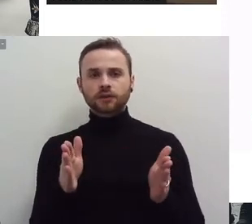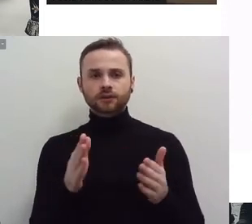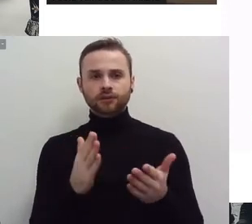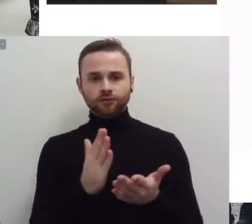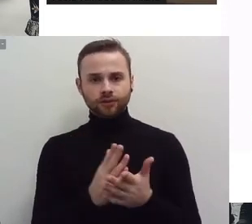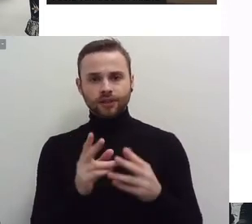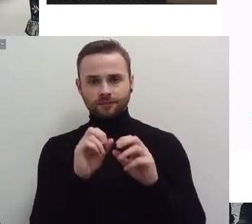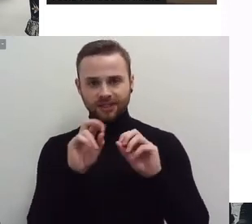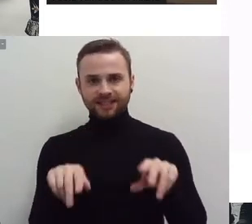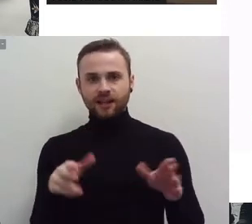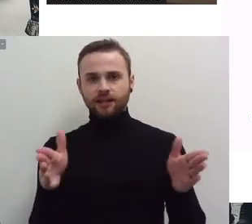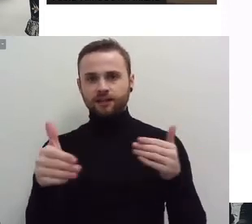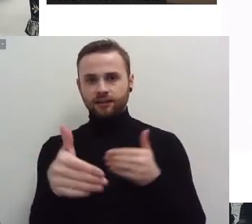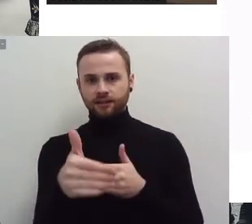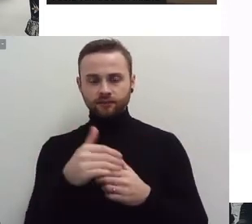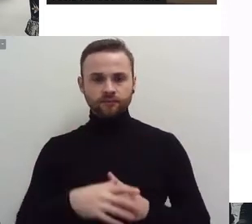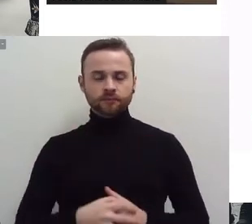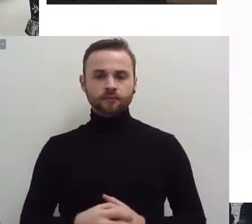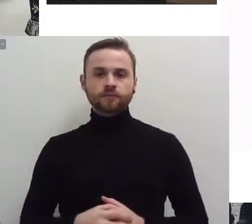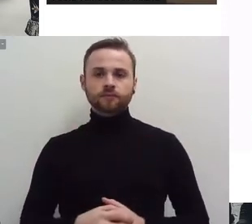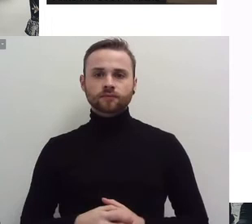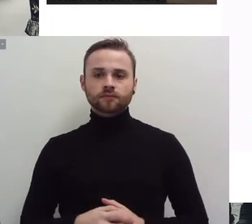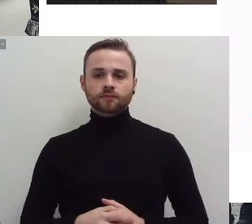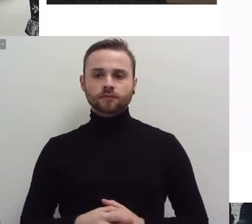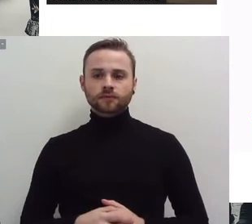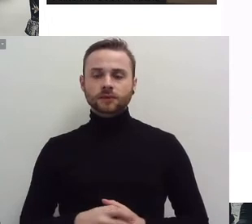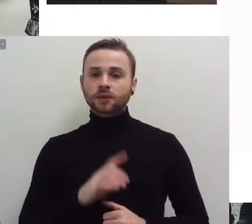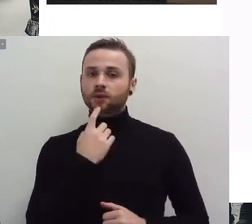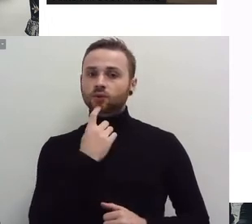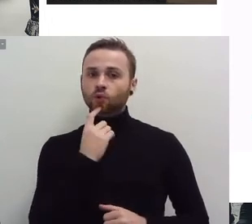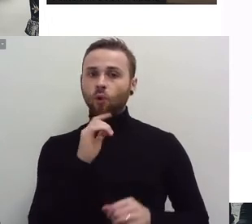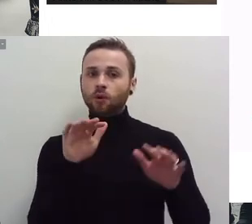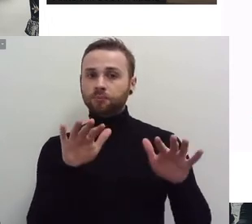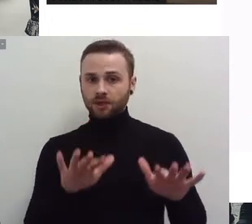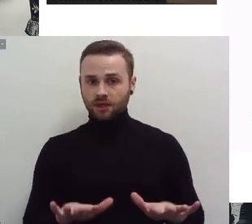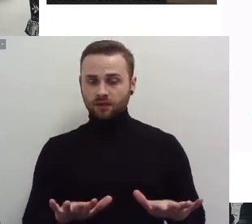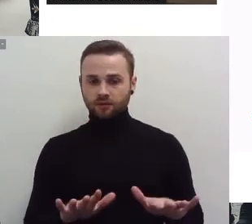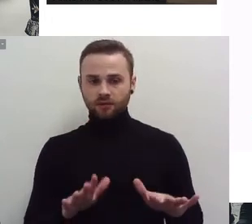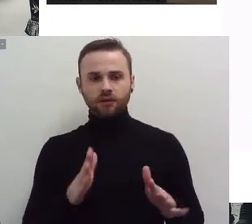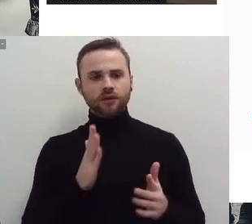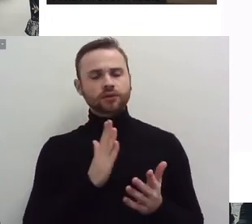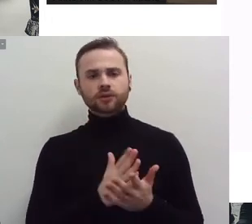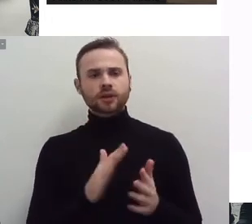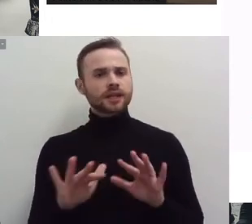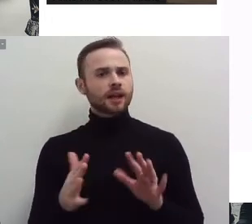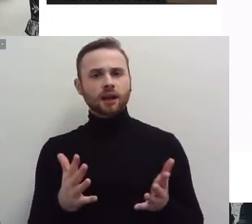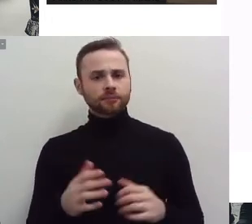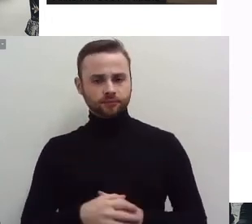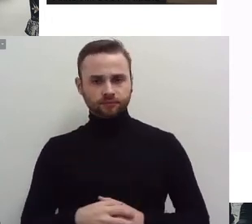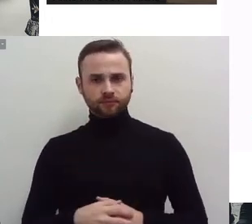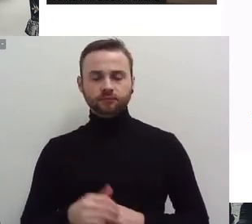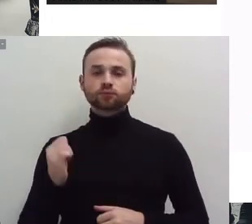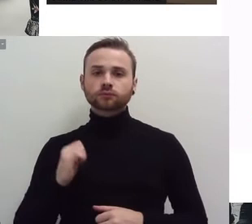can change and improve their lifestyles. And that means that child